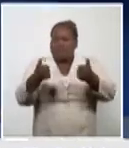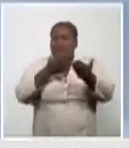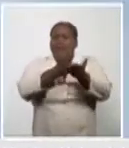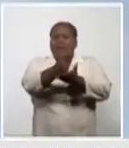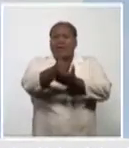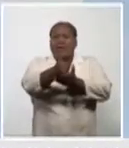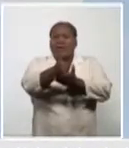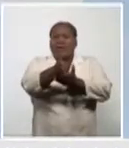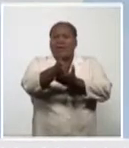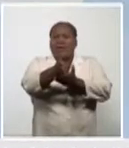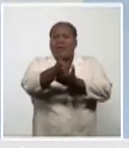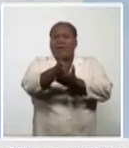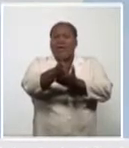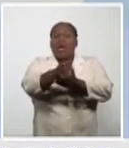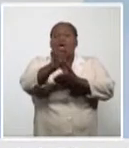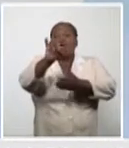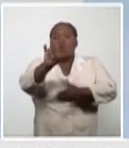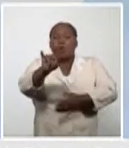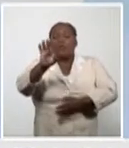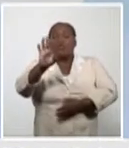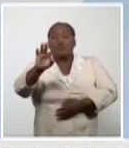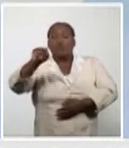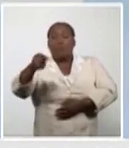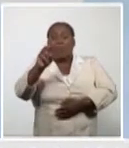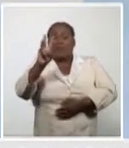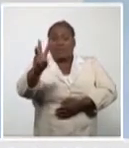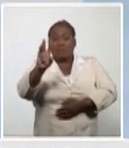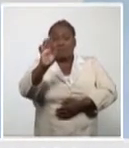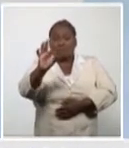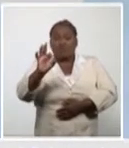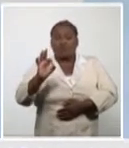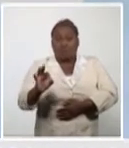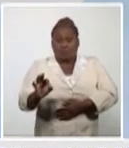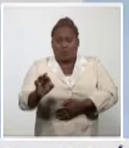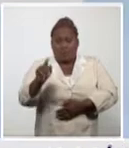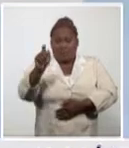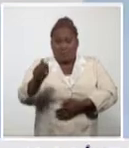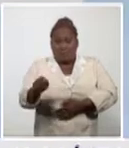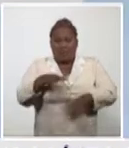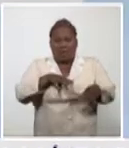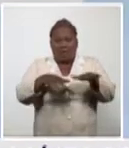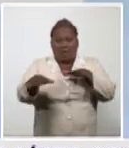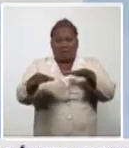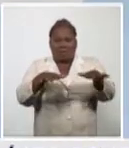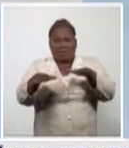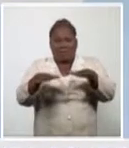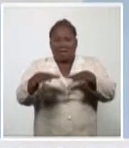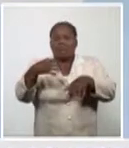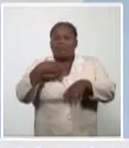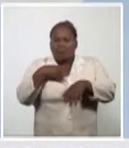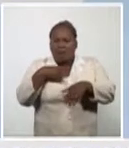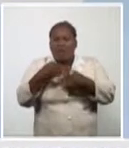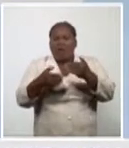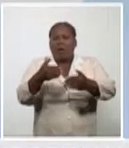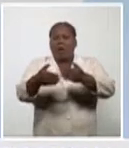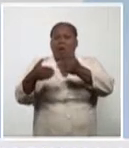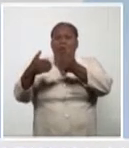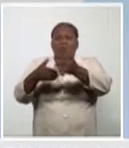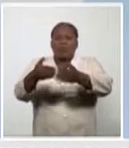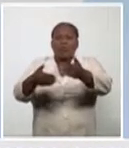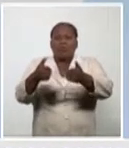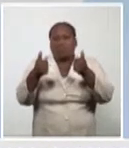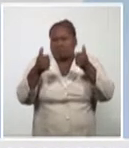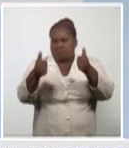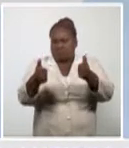98.3% of current patients. The country now accumulates 67 deaths, including the patient who died yesterday. 2 patients